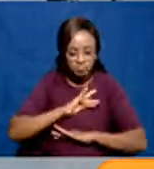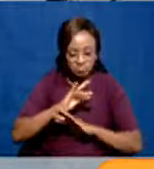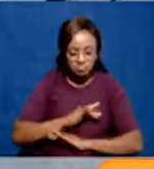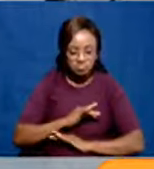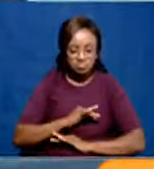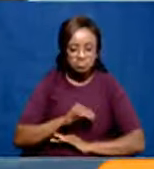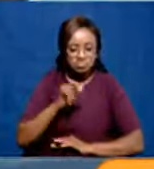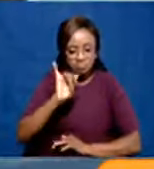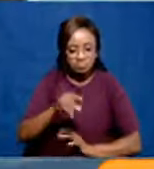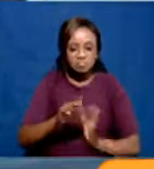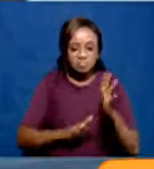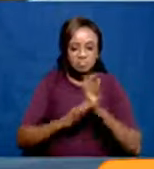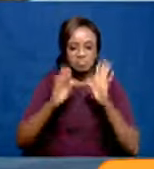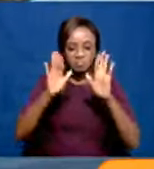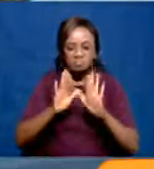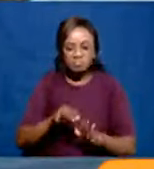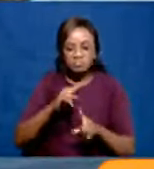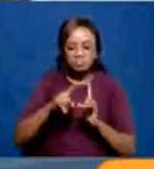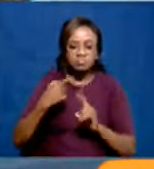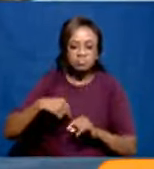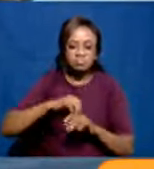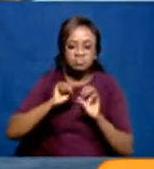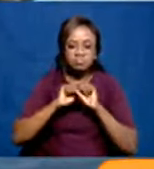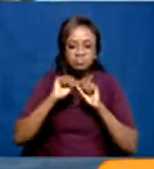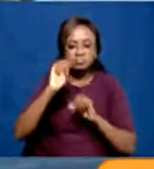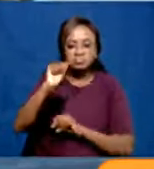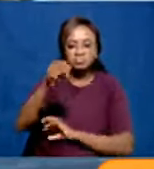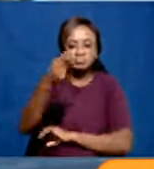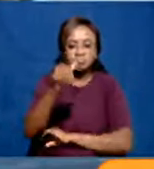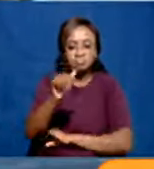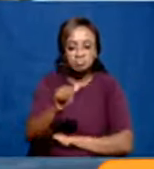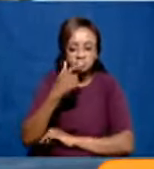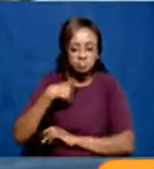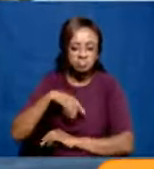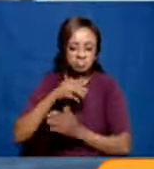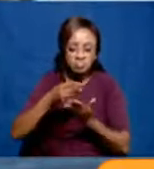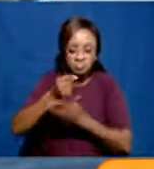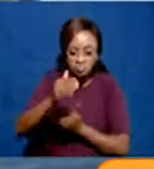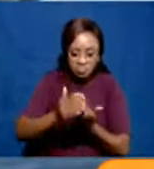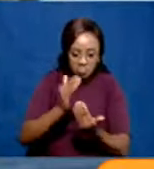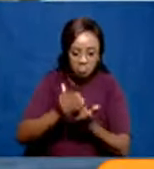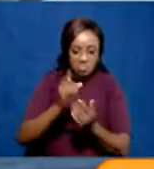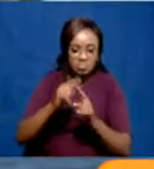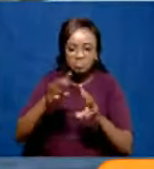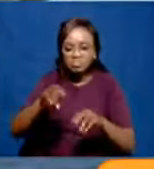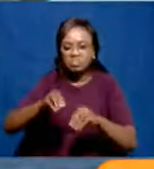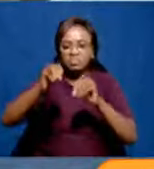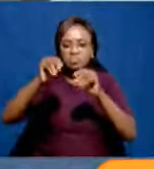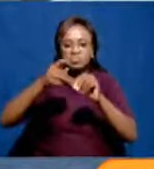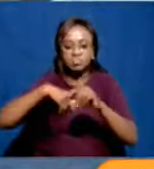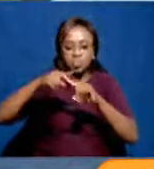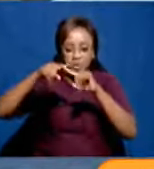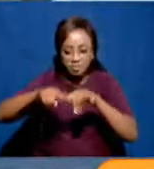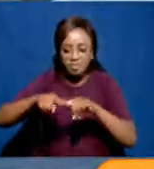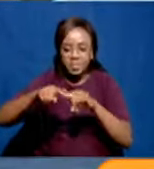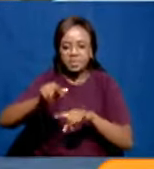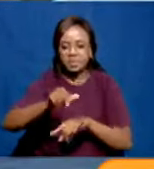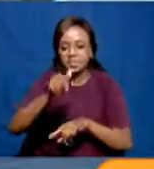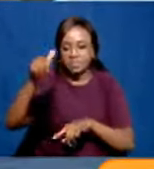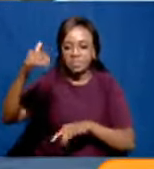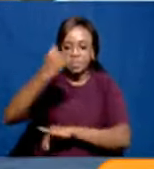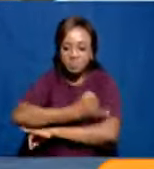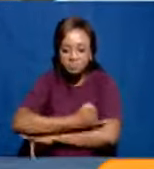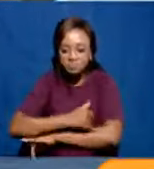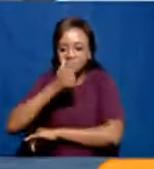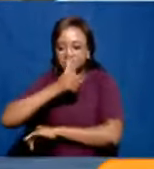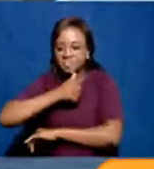is important. As a social health authority, we are a bit disadvantaged because we pay for care, but that quality, we are relying on the other institutions. Whether it's a